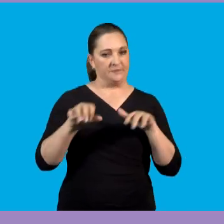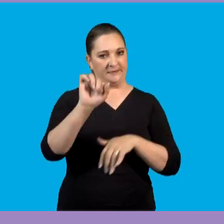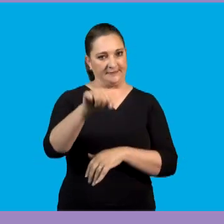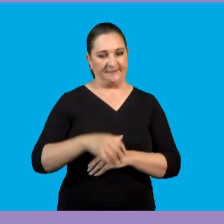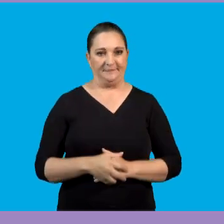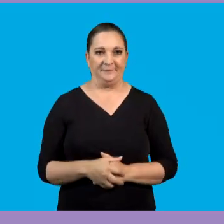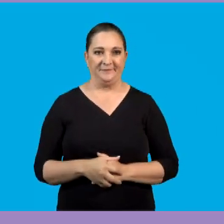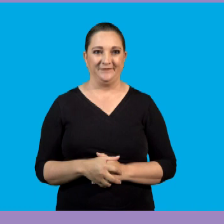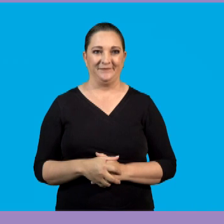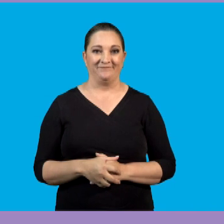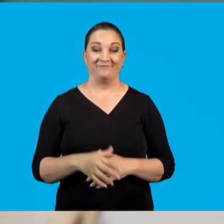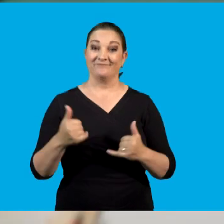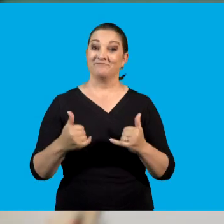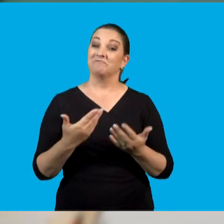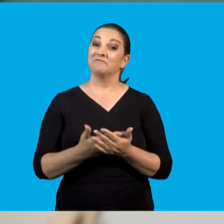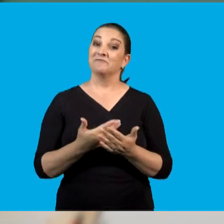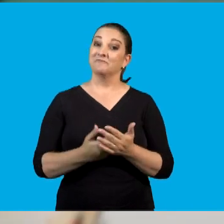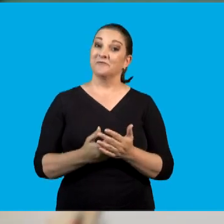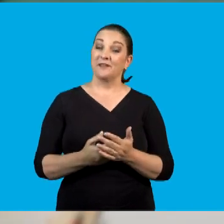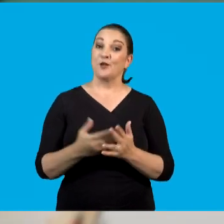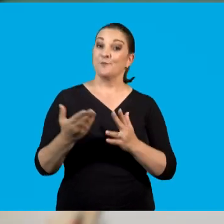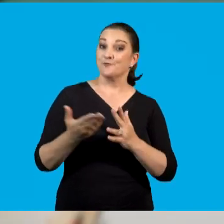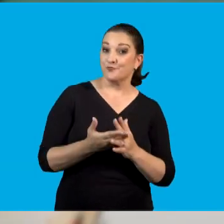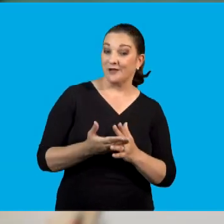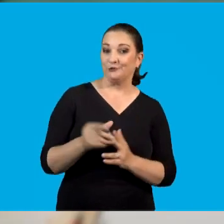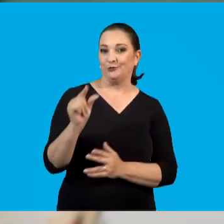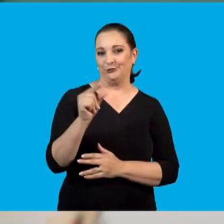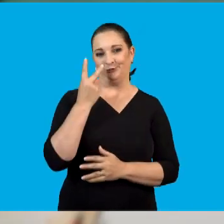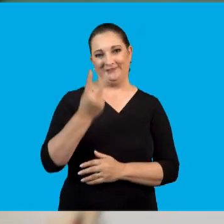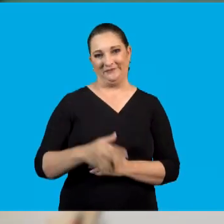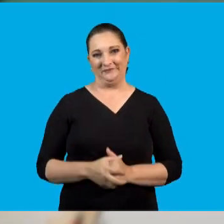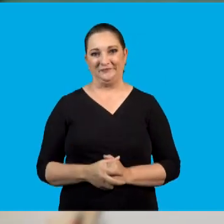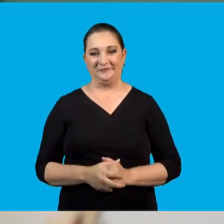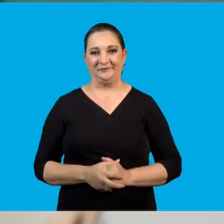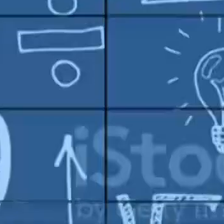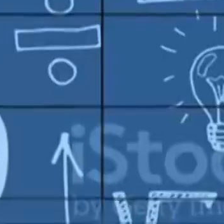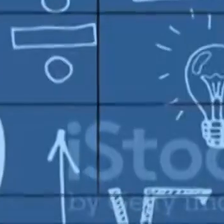are similar. Let's quickly go to an ad break and then we'll see you just now.